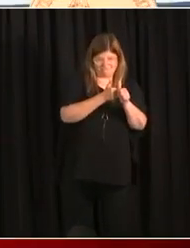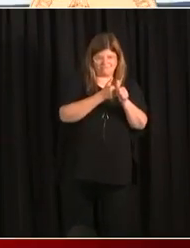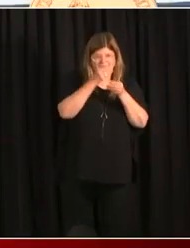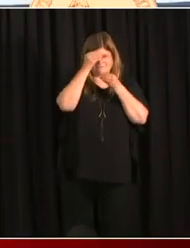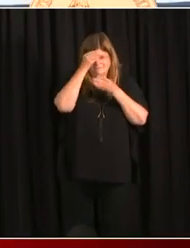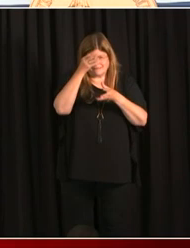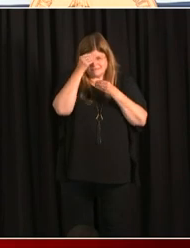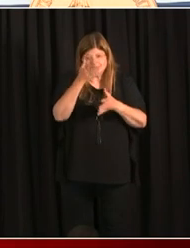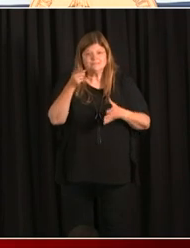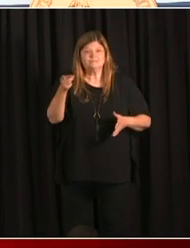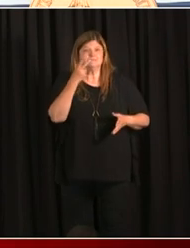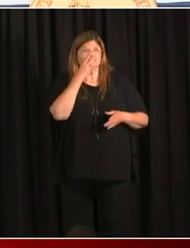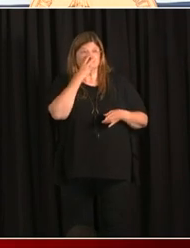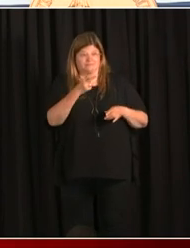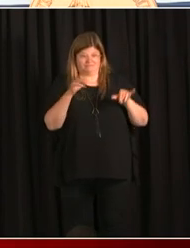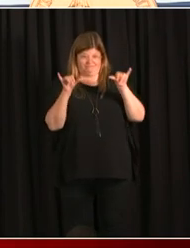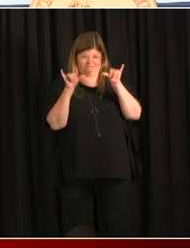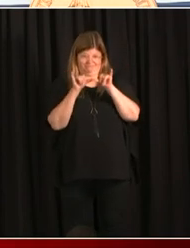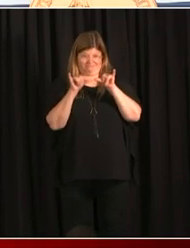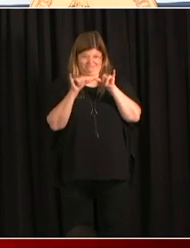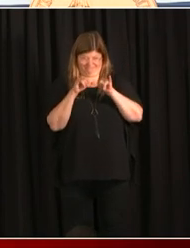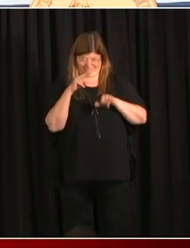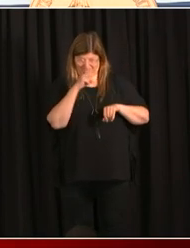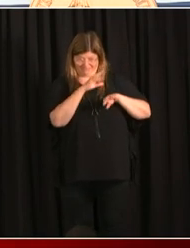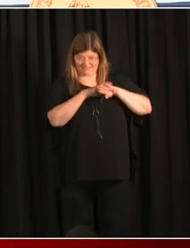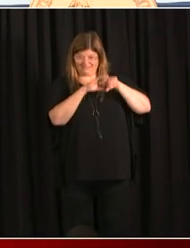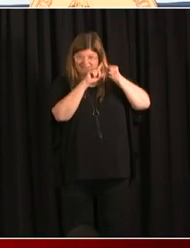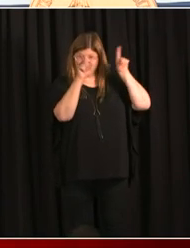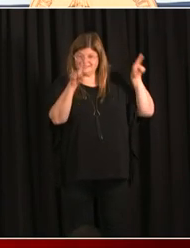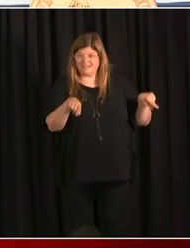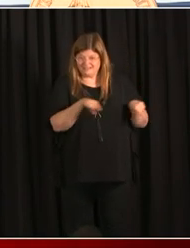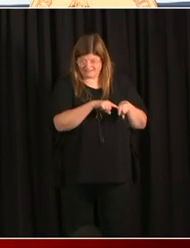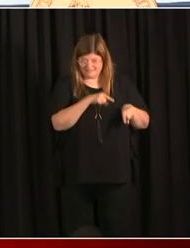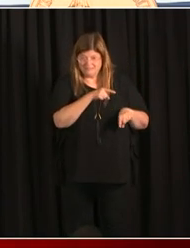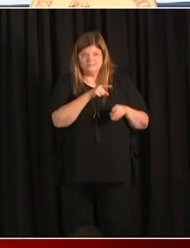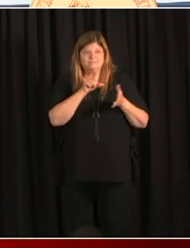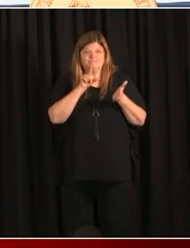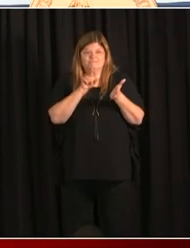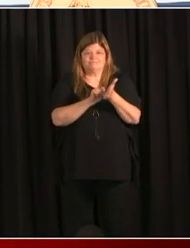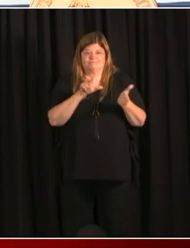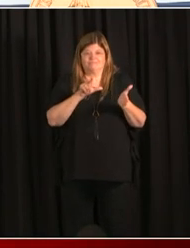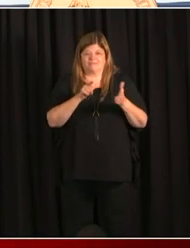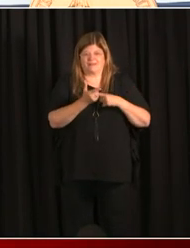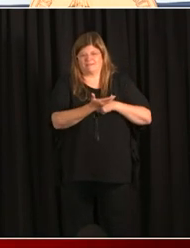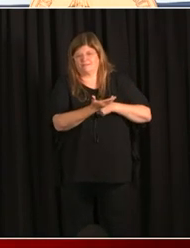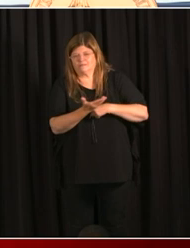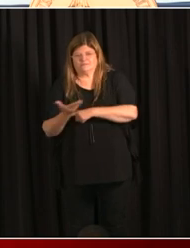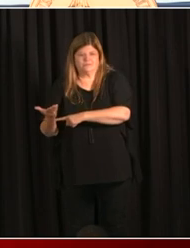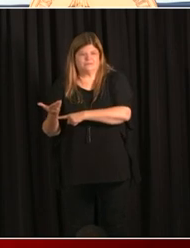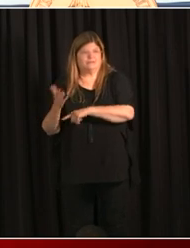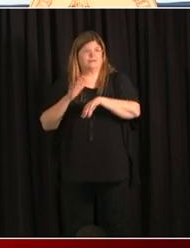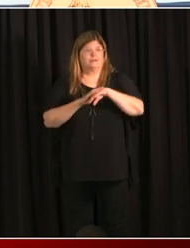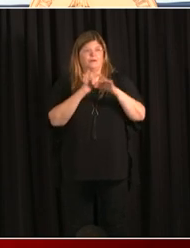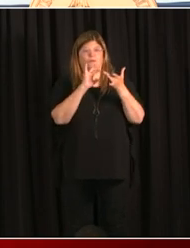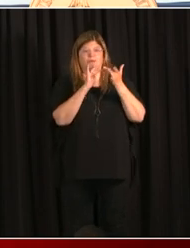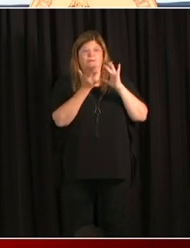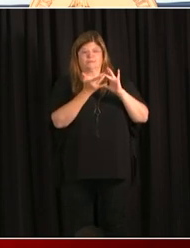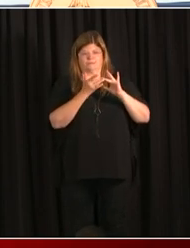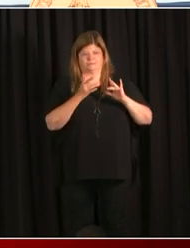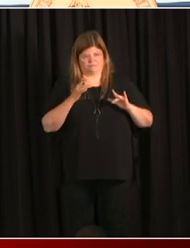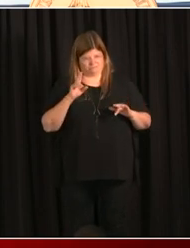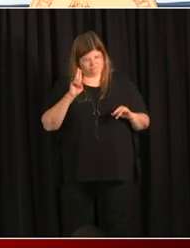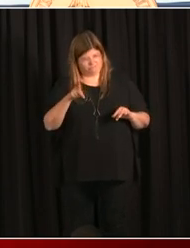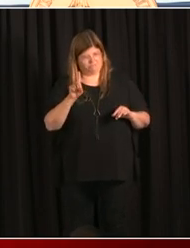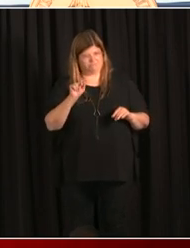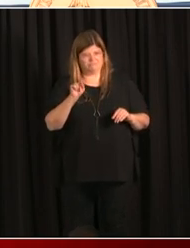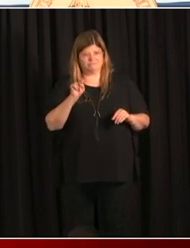see the metrics that we track and release each morning. This morning we